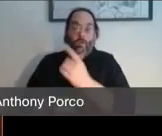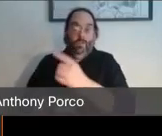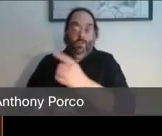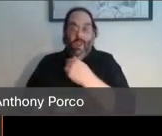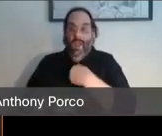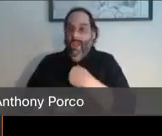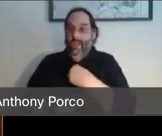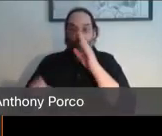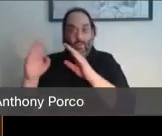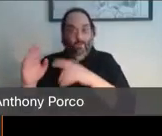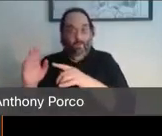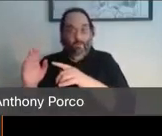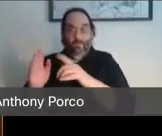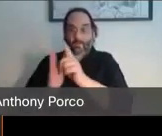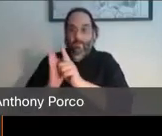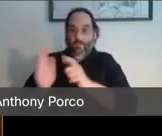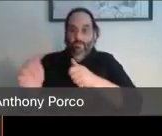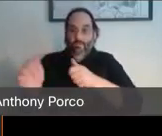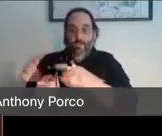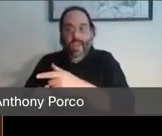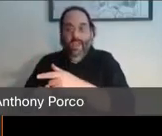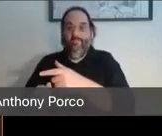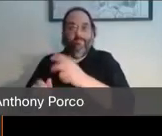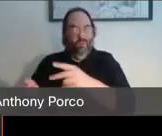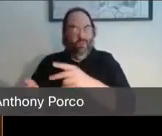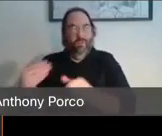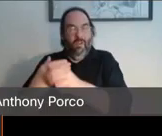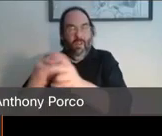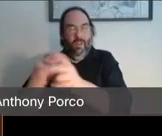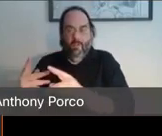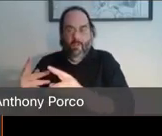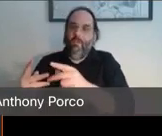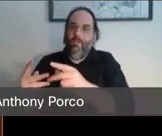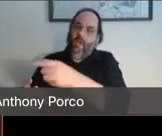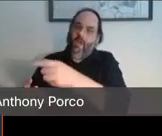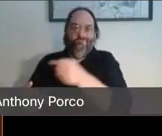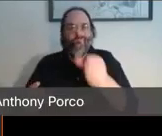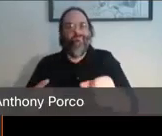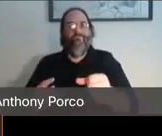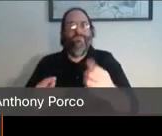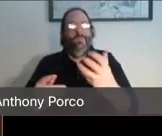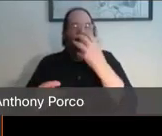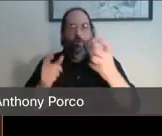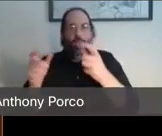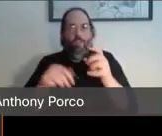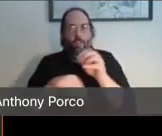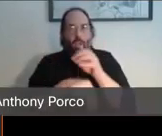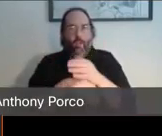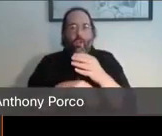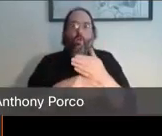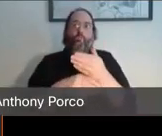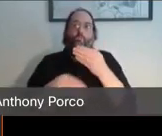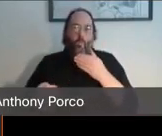trouble with the law for threatening people start receiving anger management counseling in advance of his upcoming